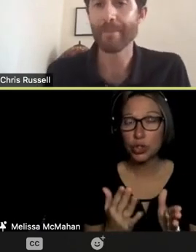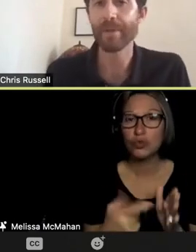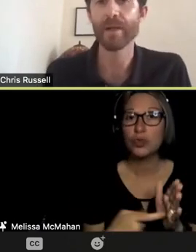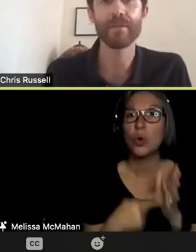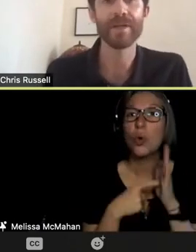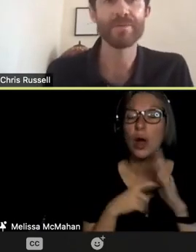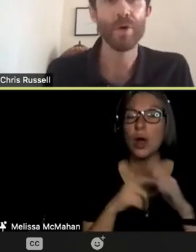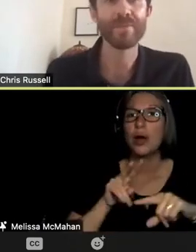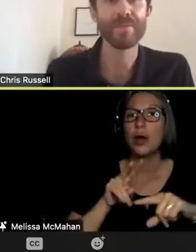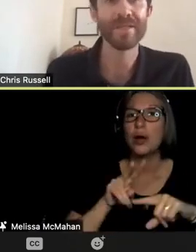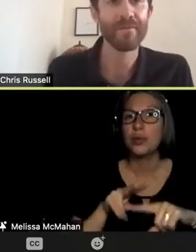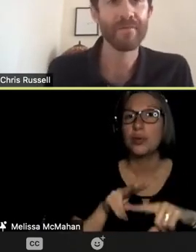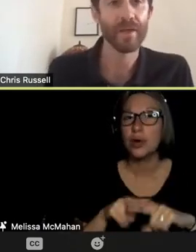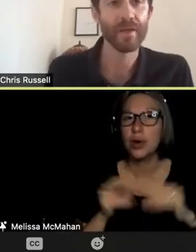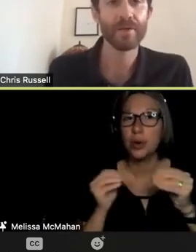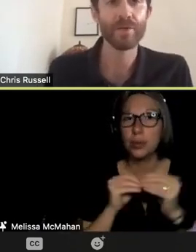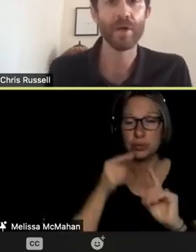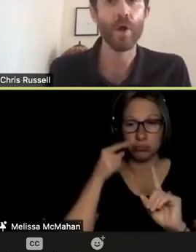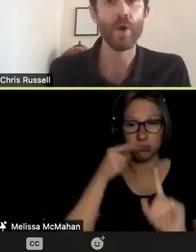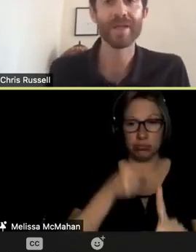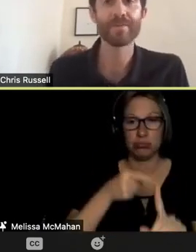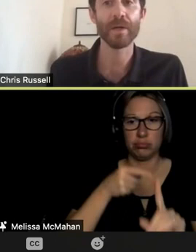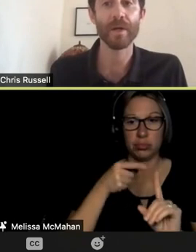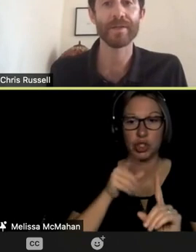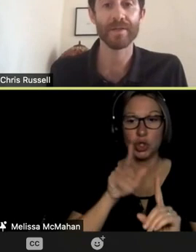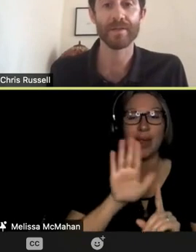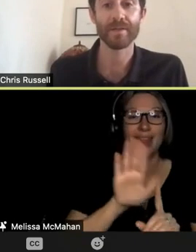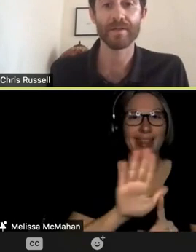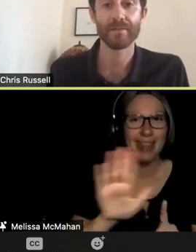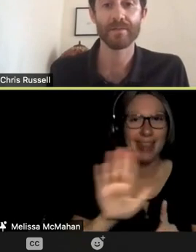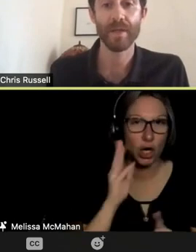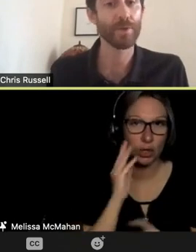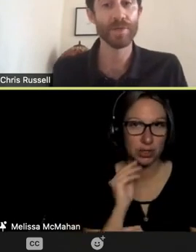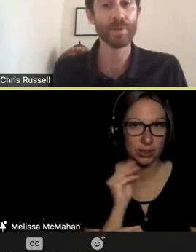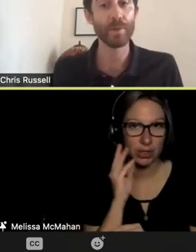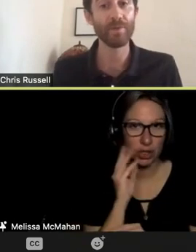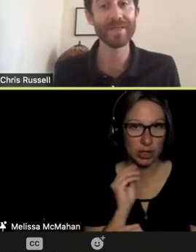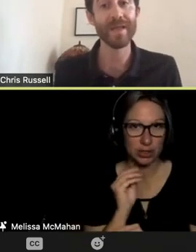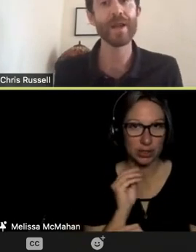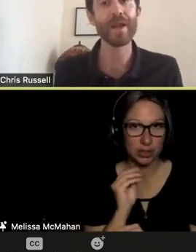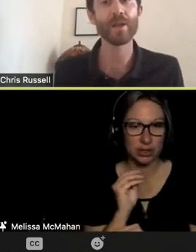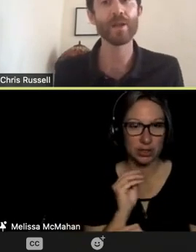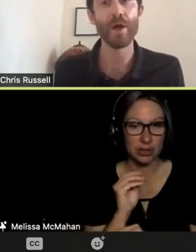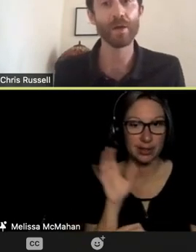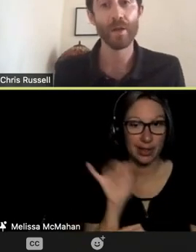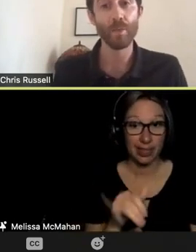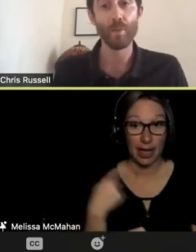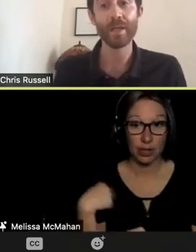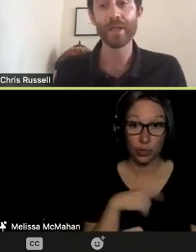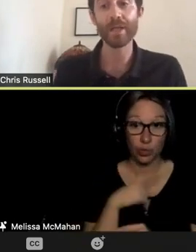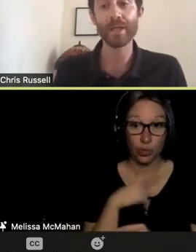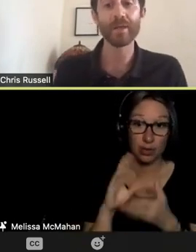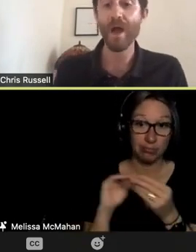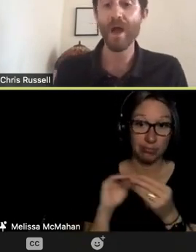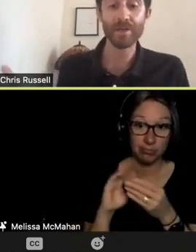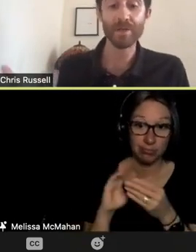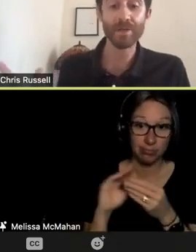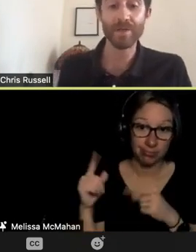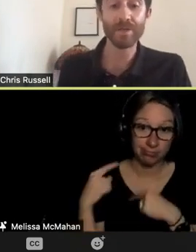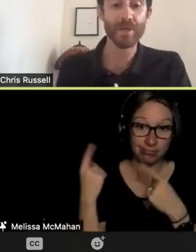require vocabulary that is more specific to their own experiences, okay, which is what we've been saying all along. We